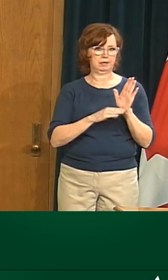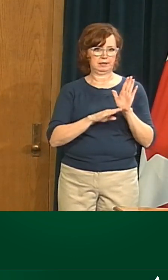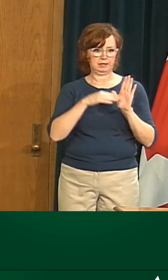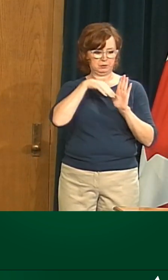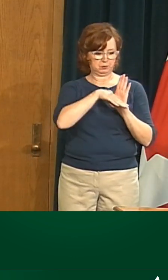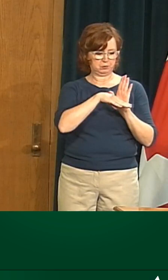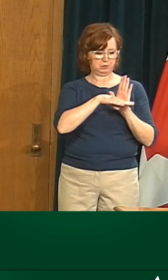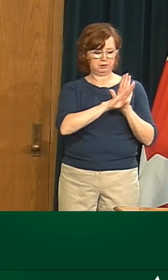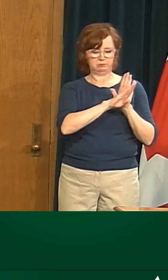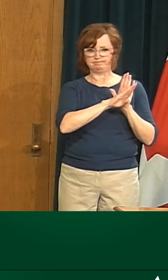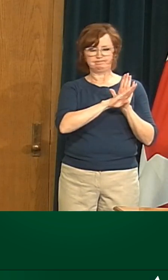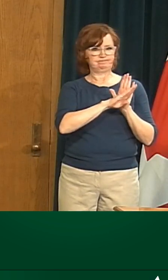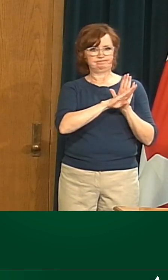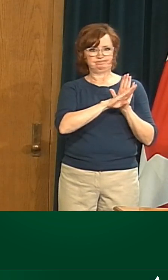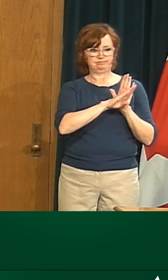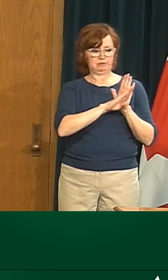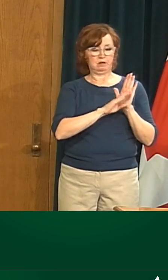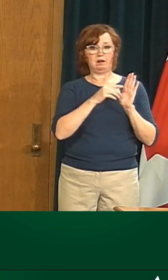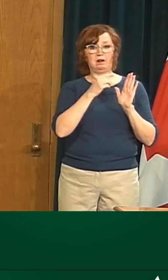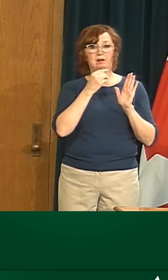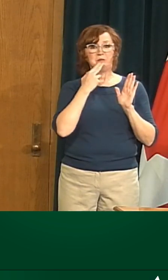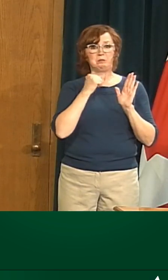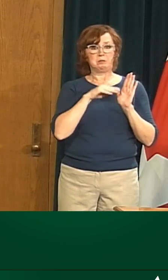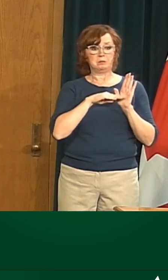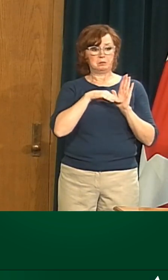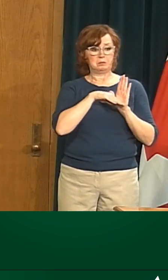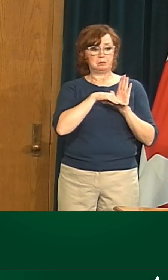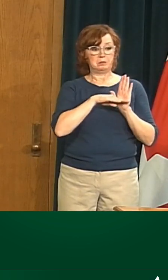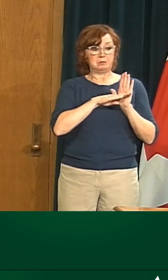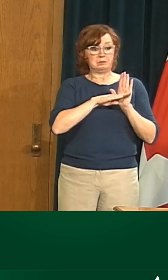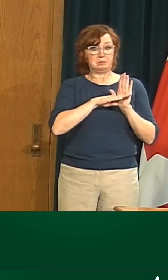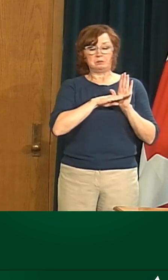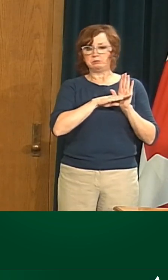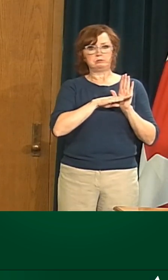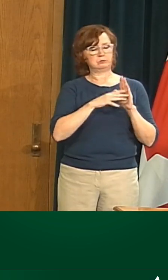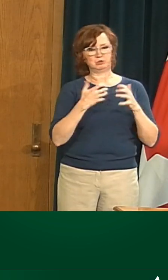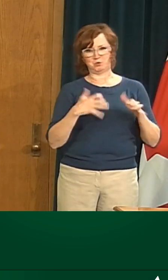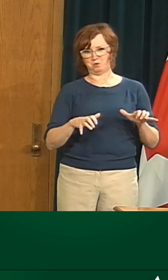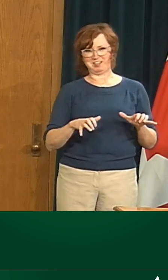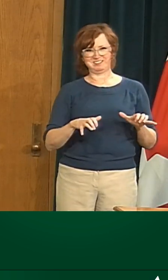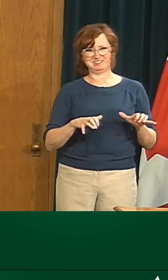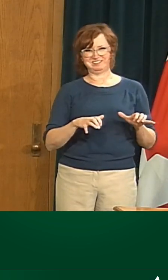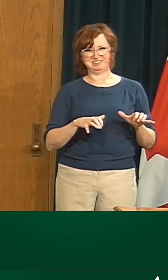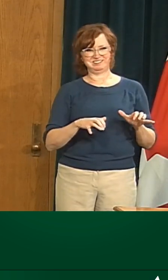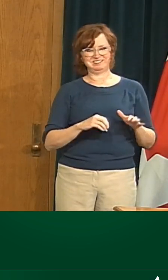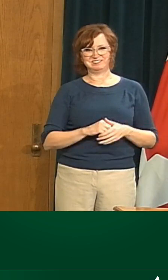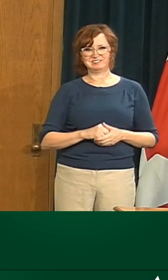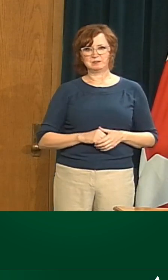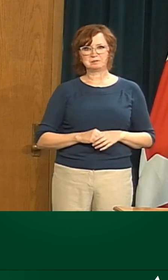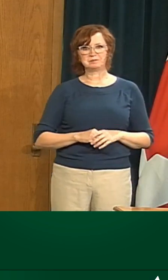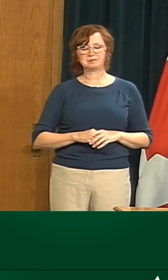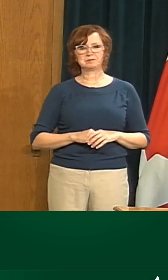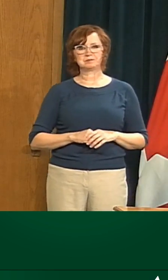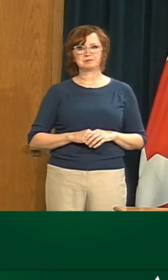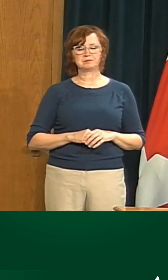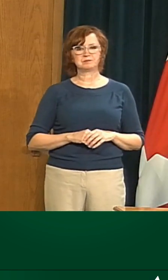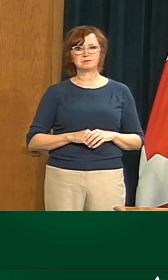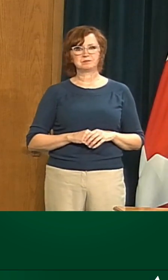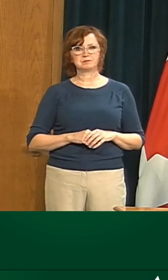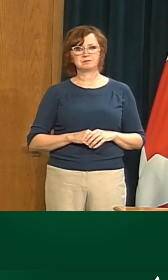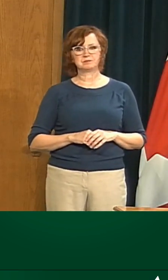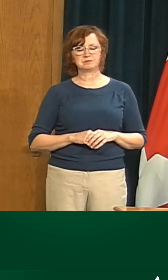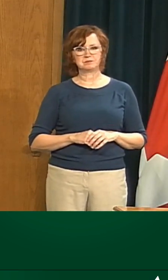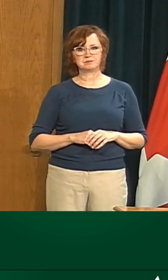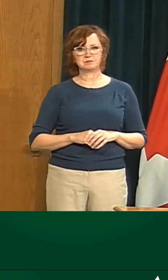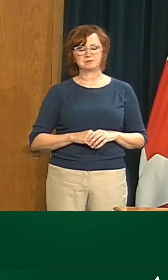again, will that happen? I think that is certainly our hope. And that's what we want to see.